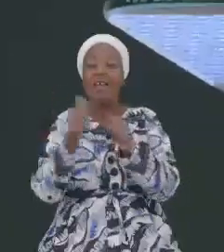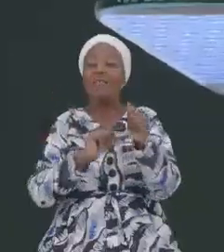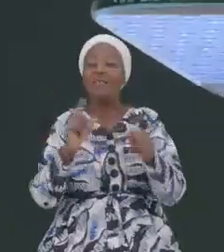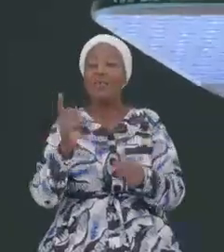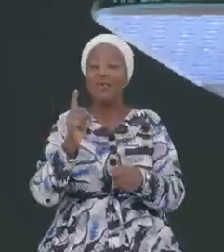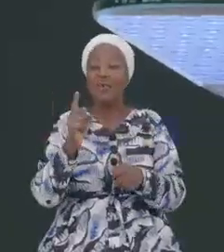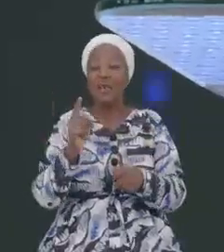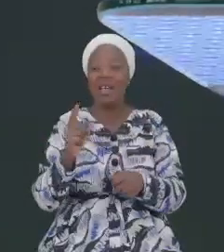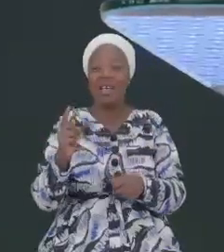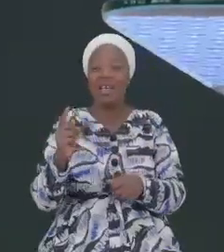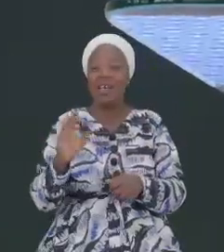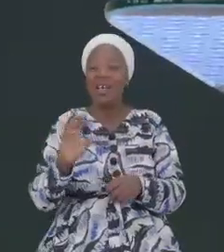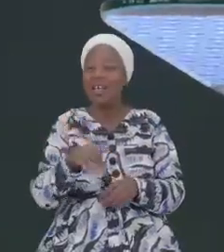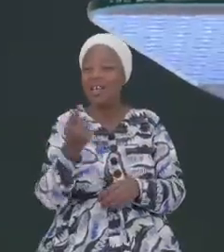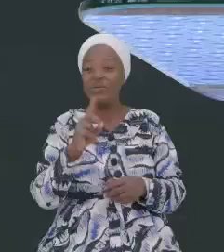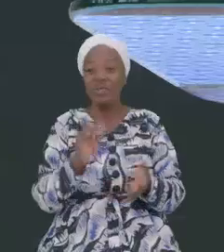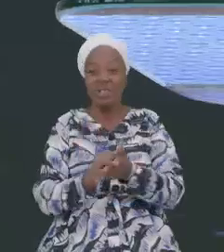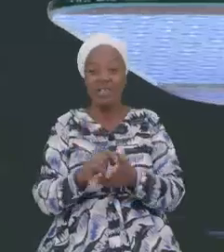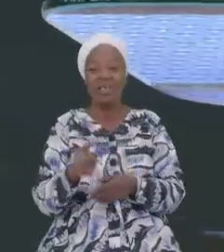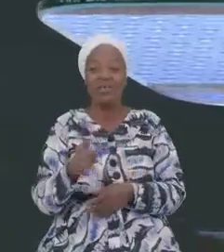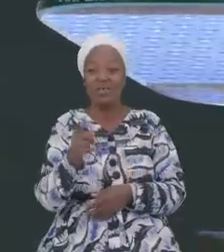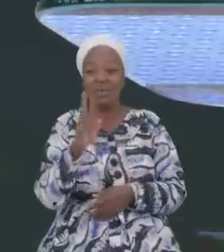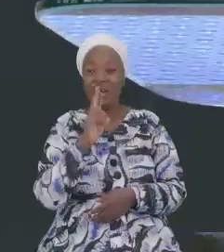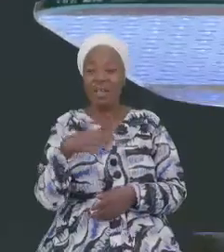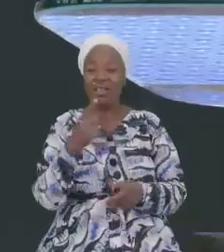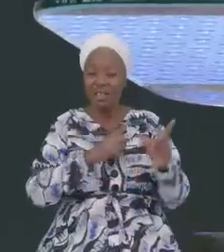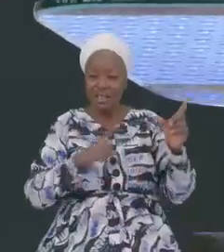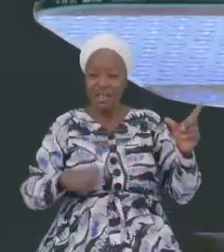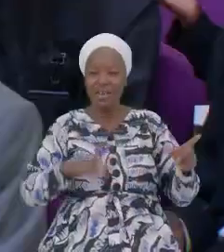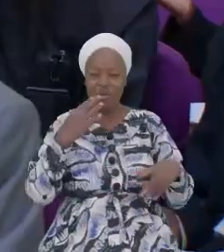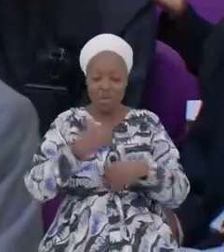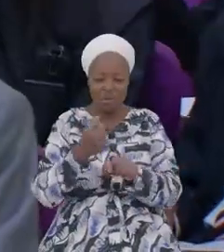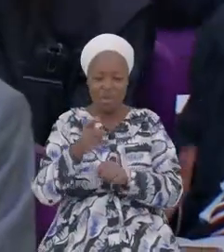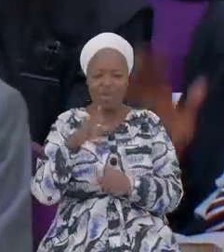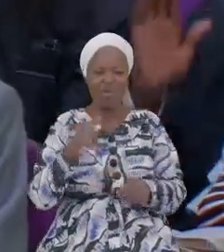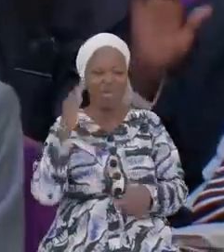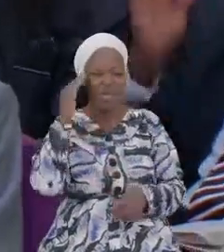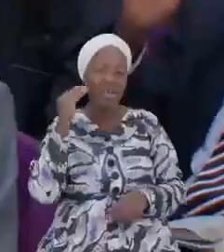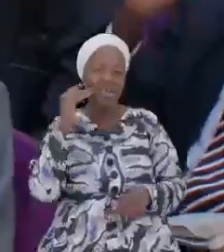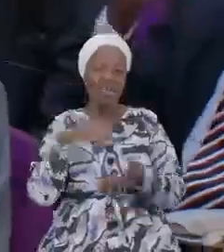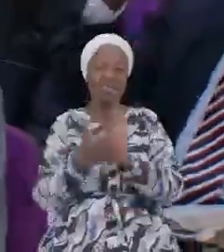everywhere, wherever you are, the Lord will make you the head.